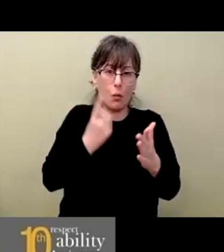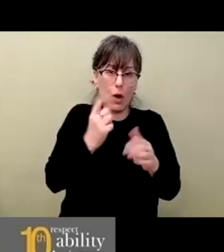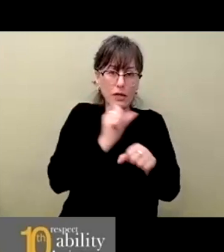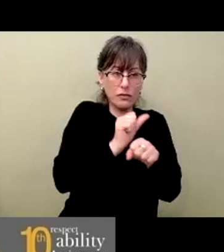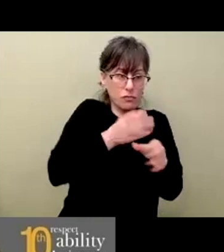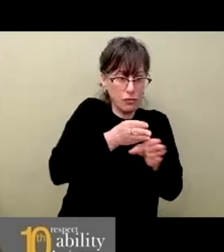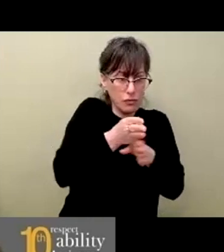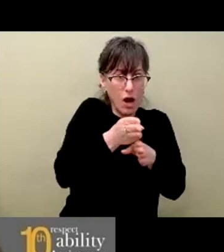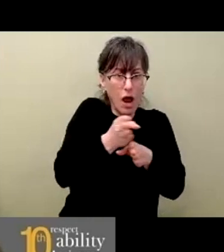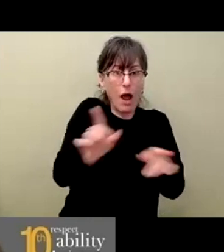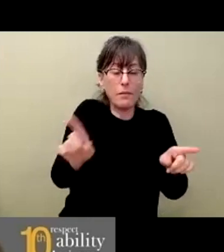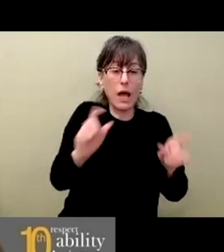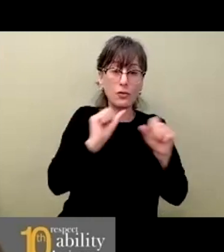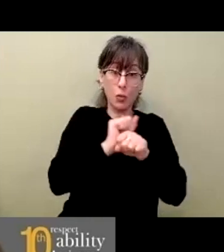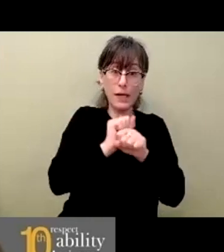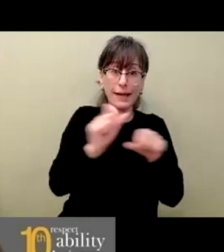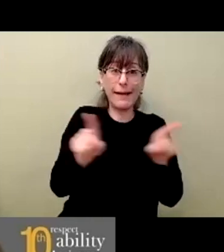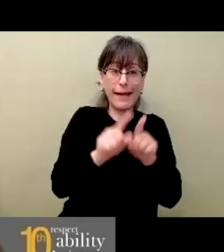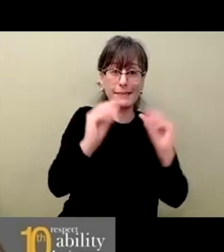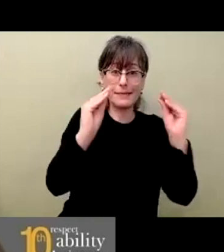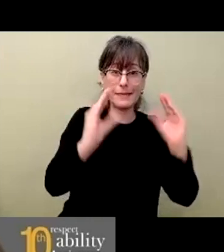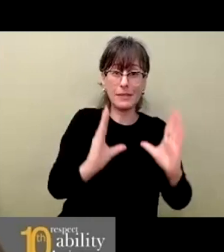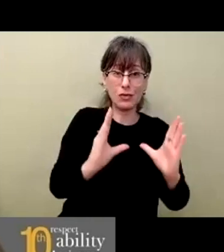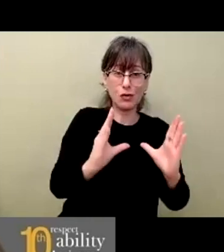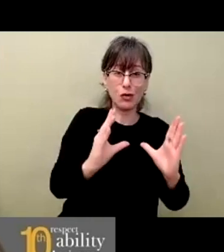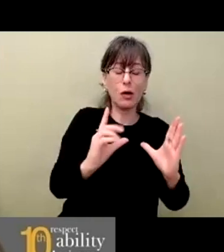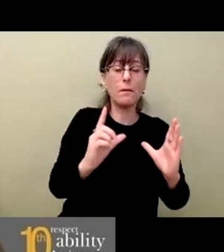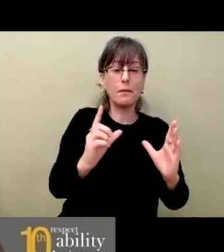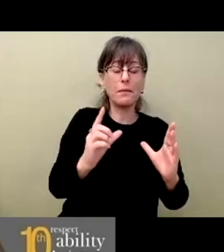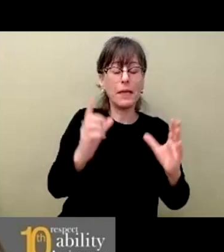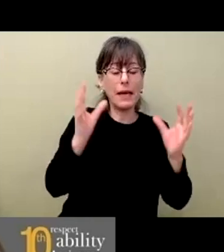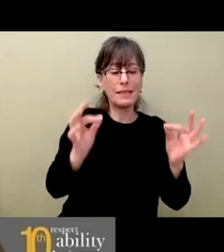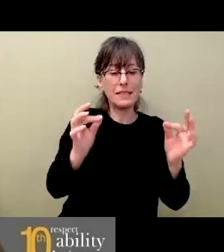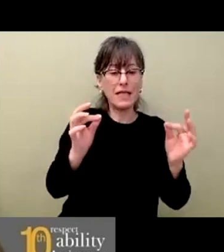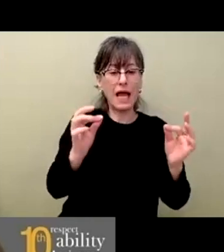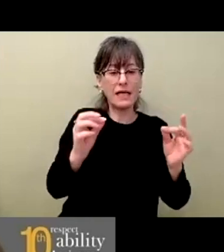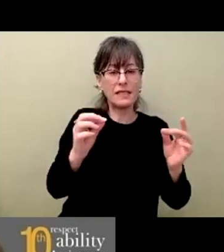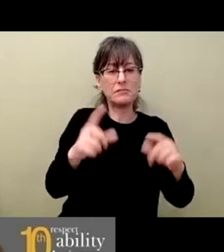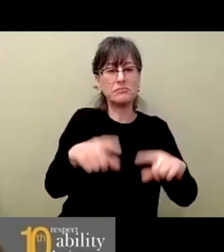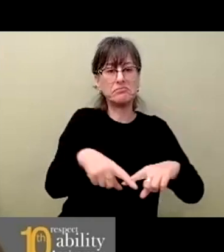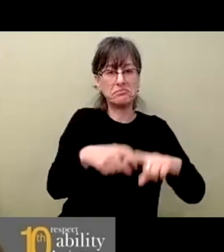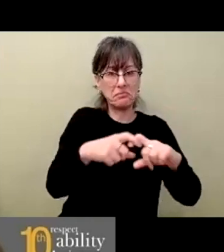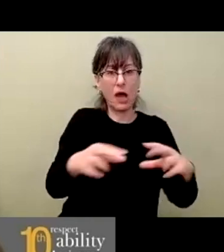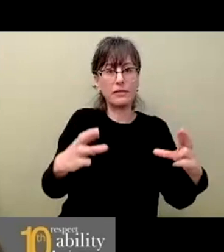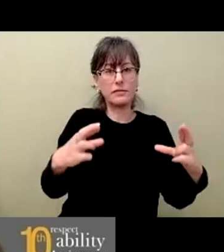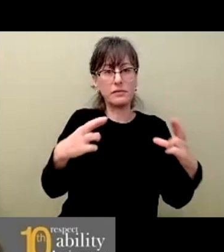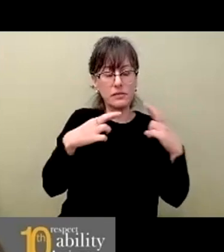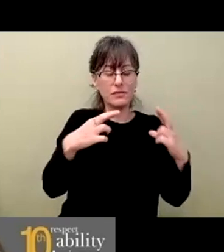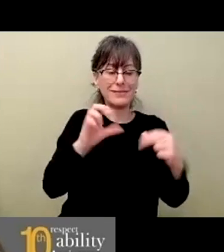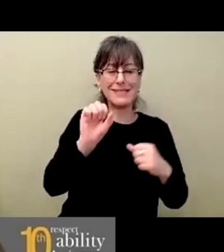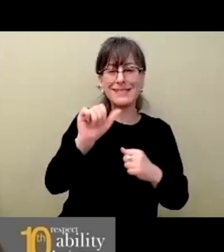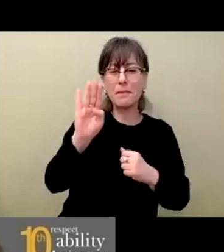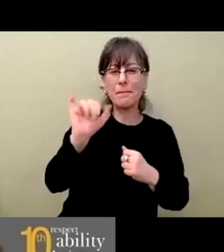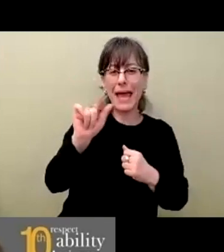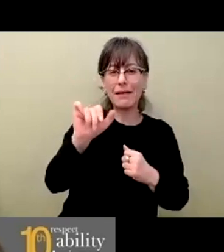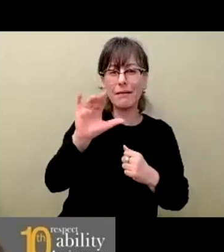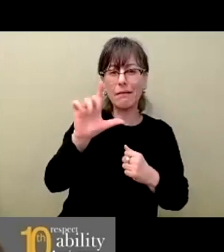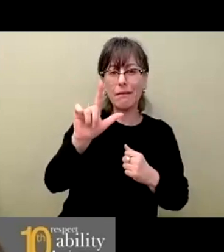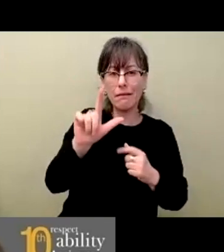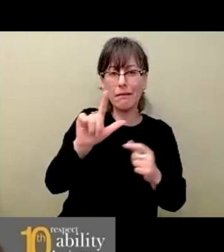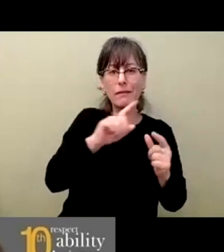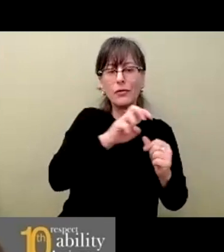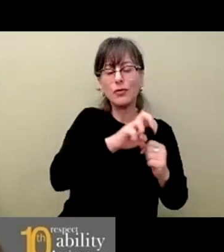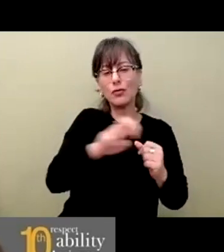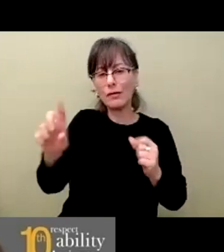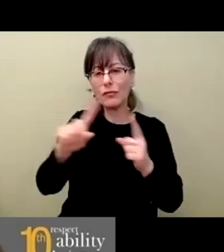a teacher and decided to take a sabbatical from teaching to go work in politics and policy. And I